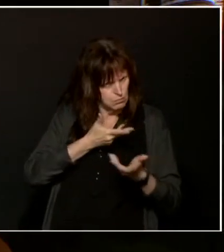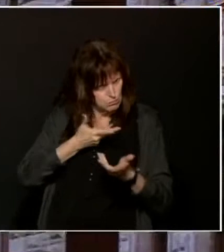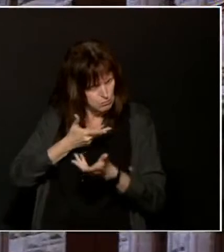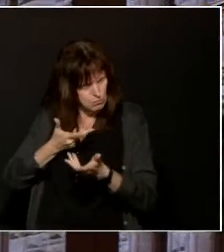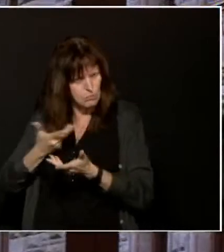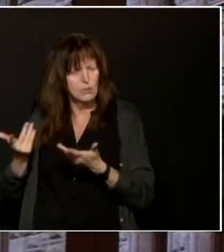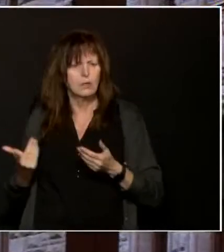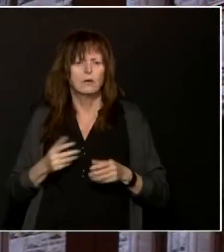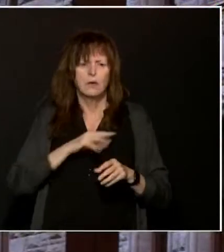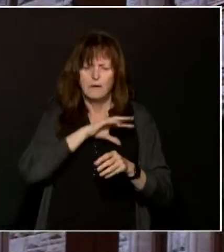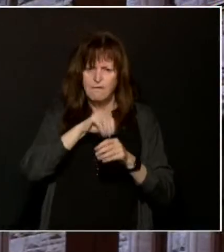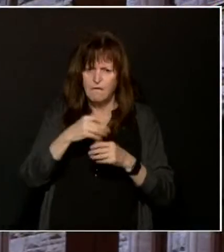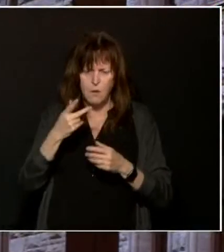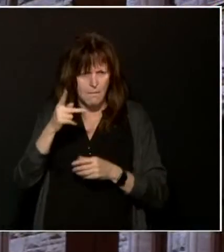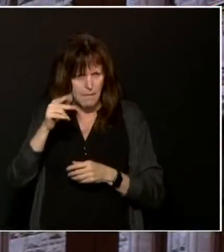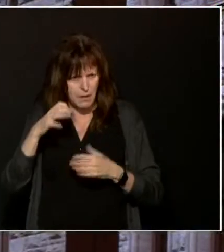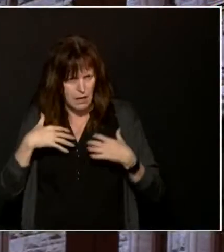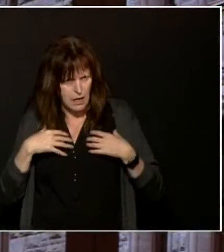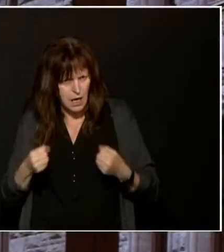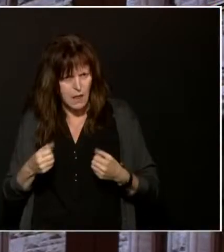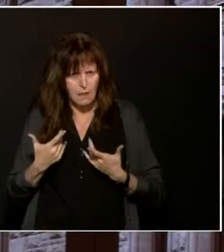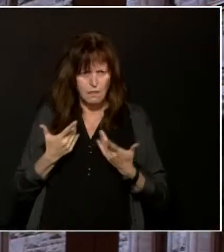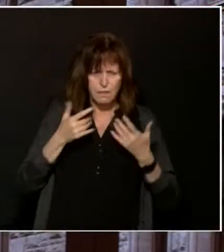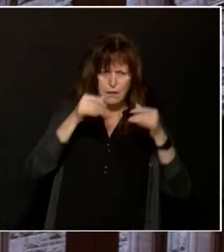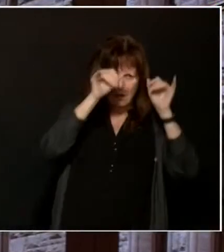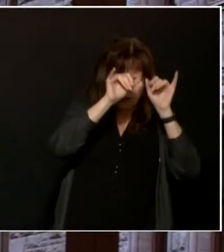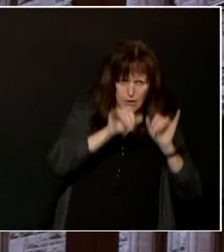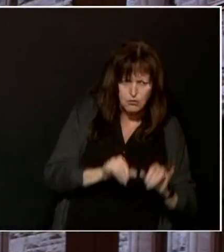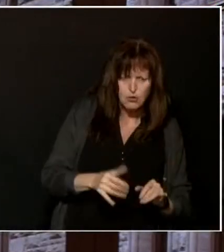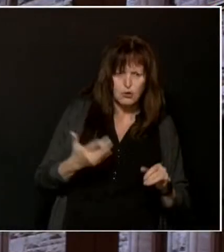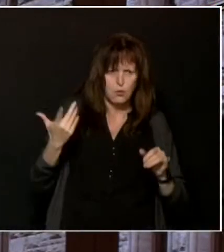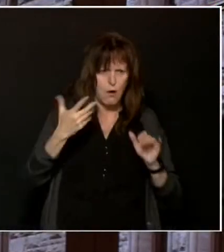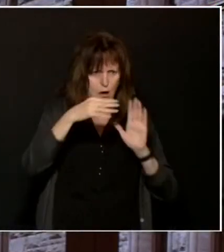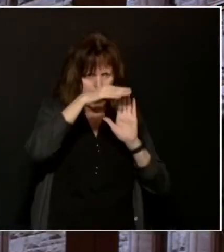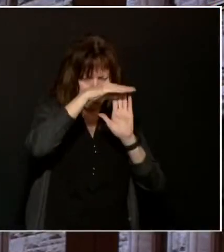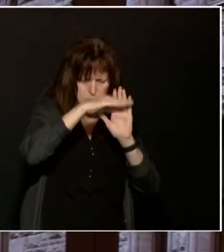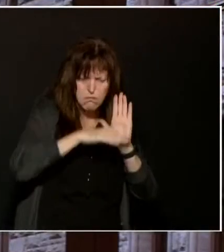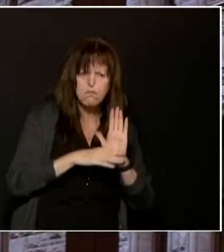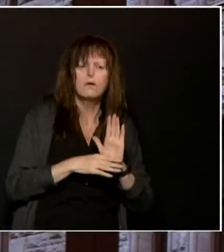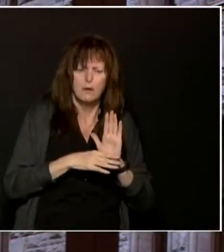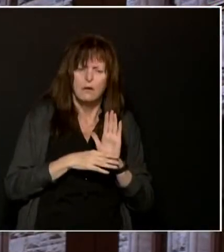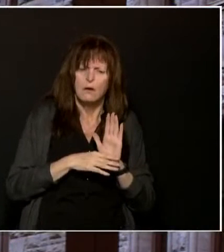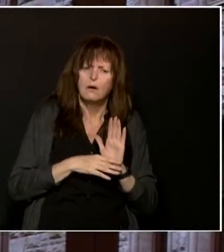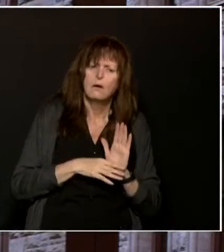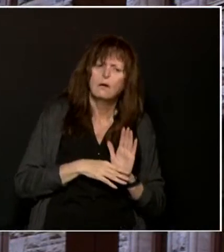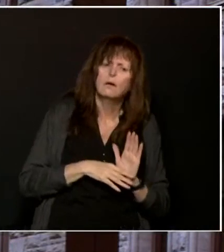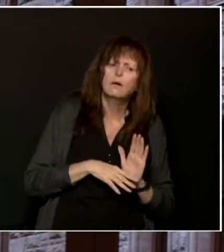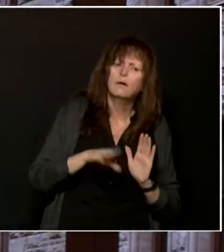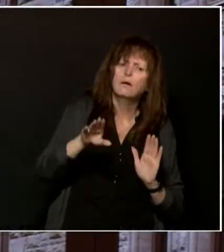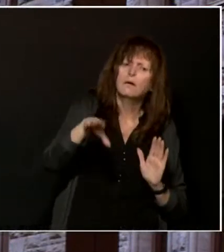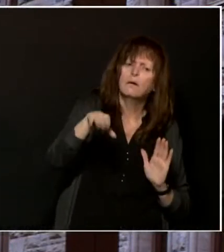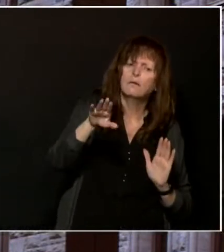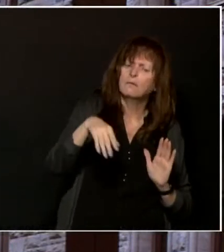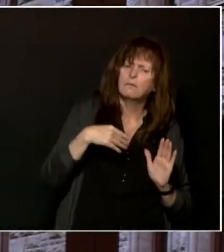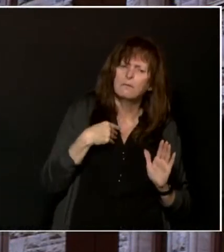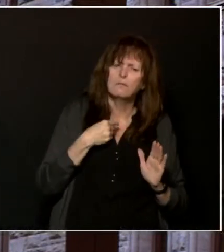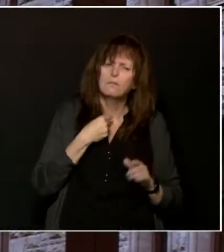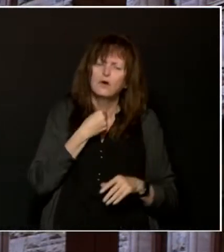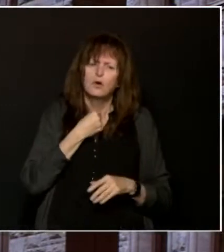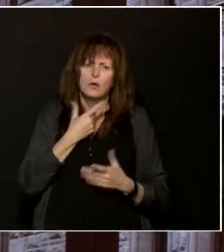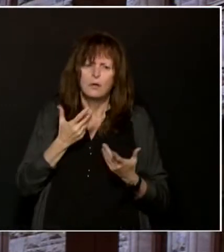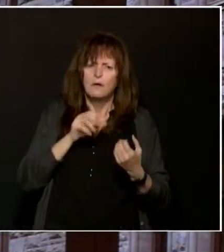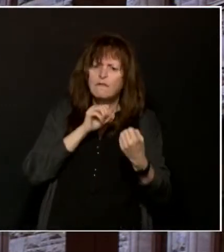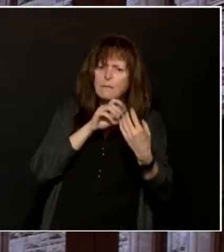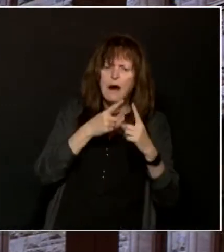table. Can you tell me whether you've heard any feedback from local medical officers saying that their